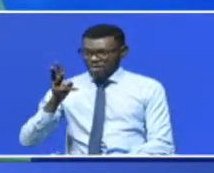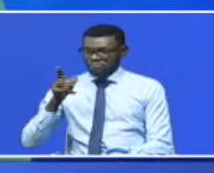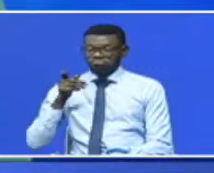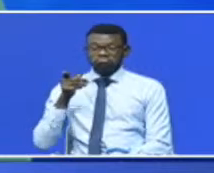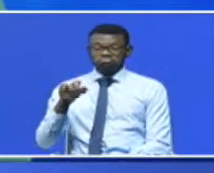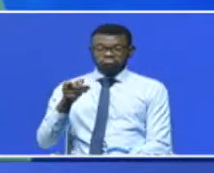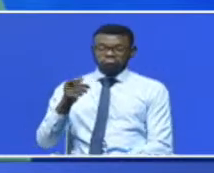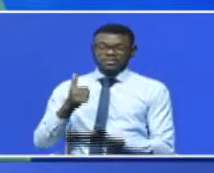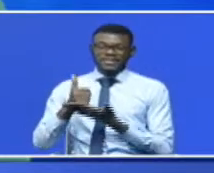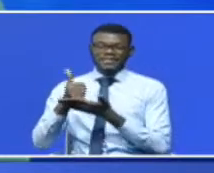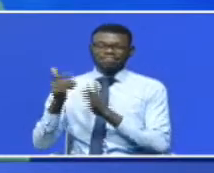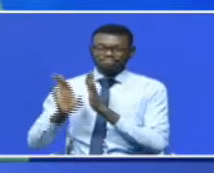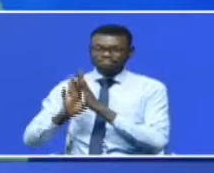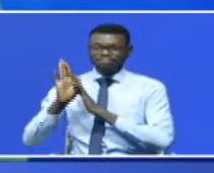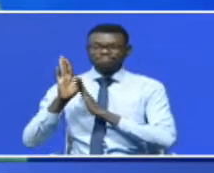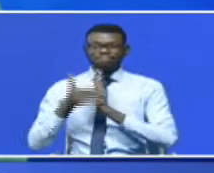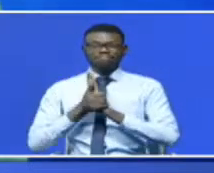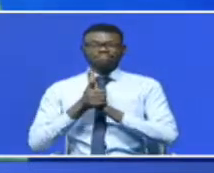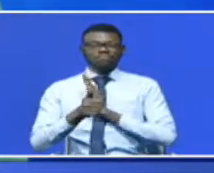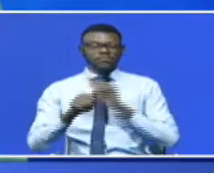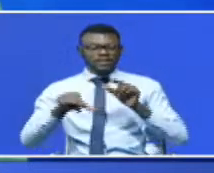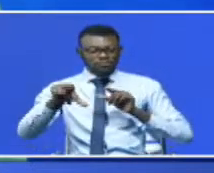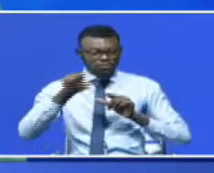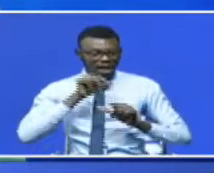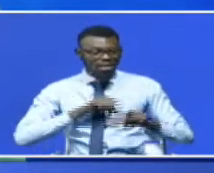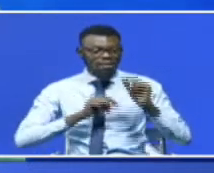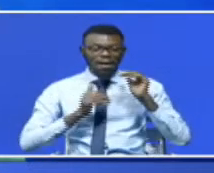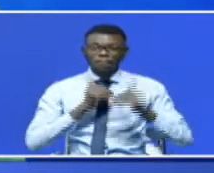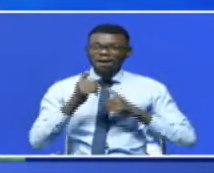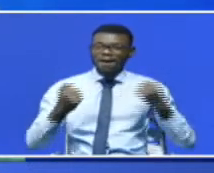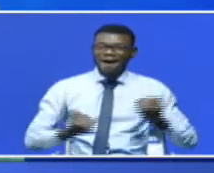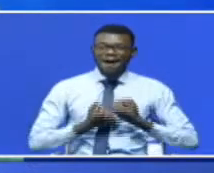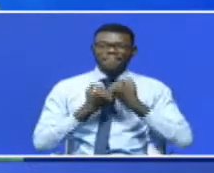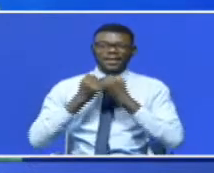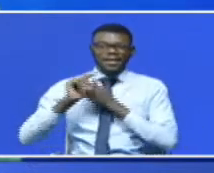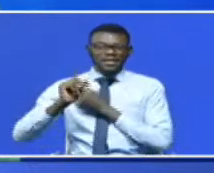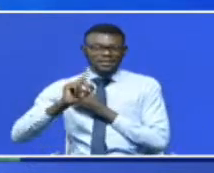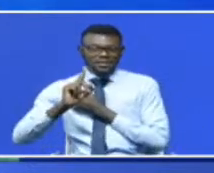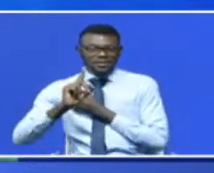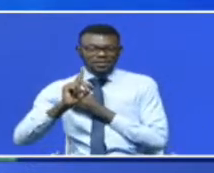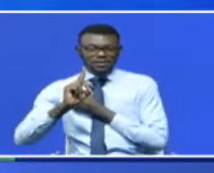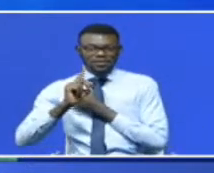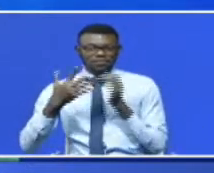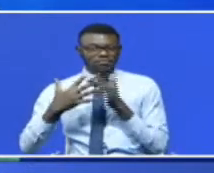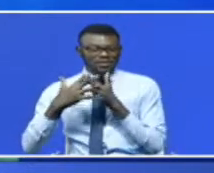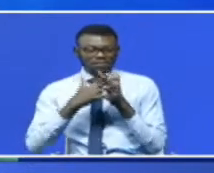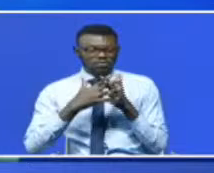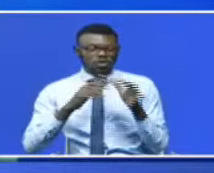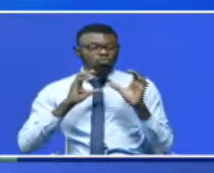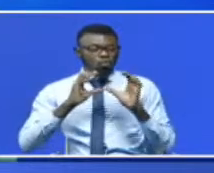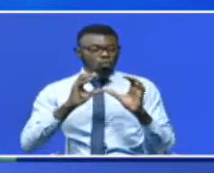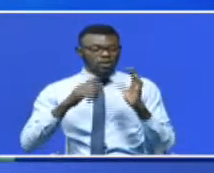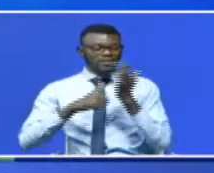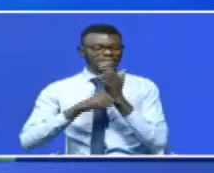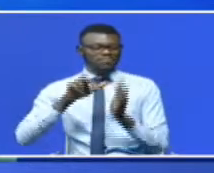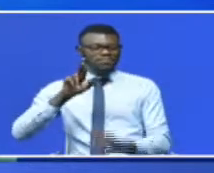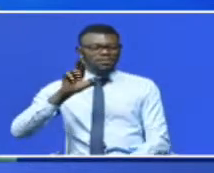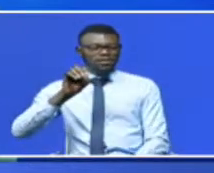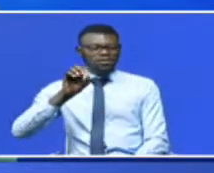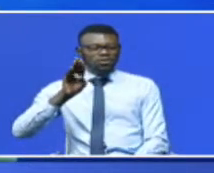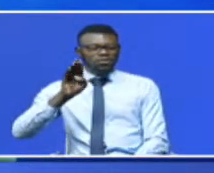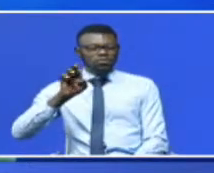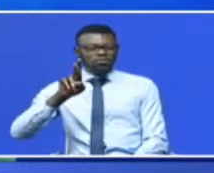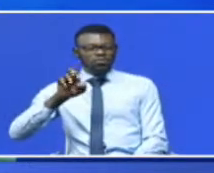This comes after a selection process conducted in Nairobi by U.S.-based coach Robert Lihalaka, mostly targeting young